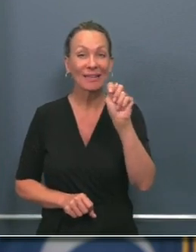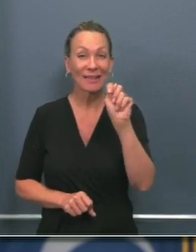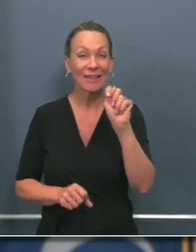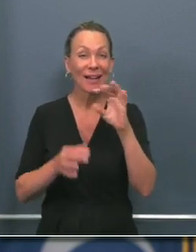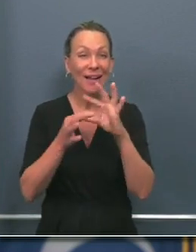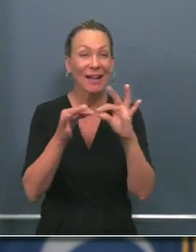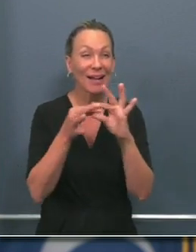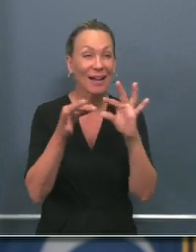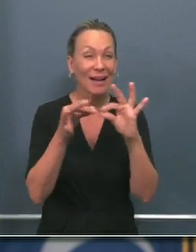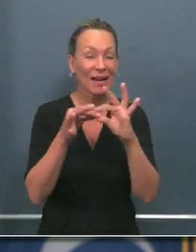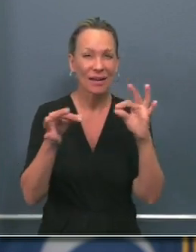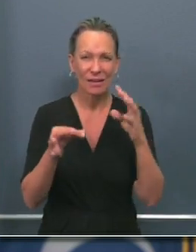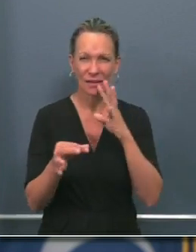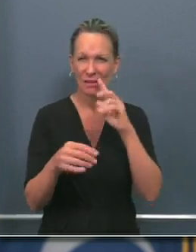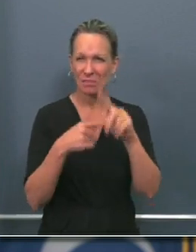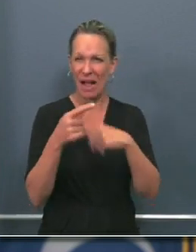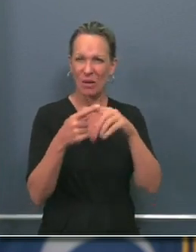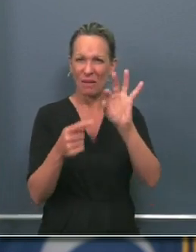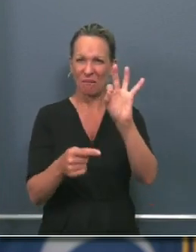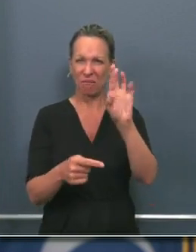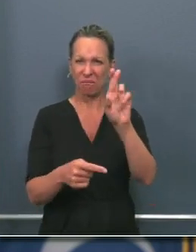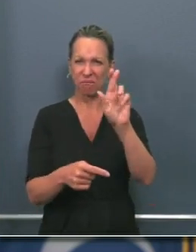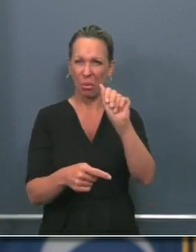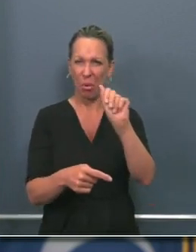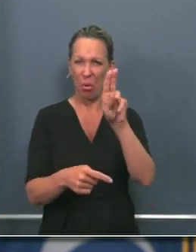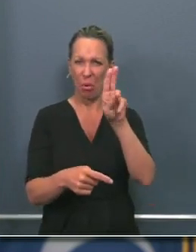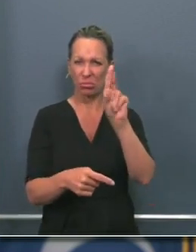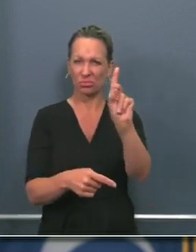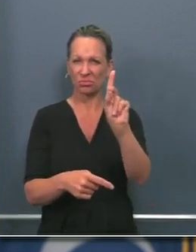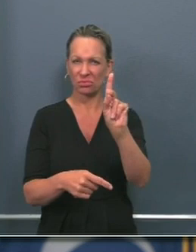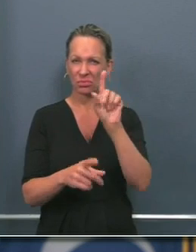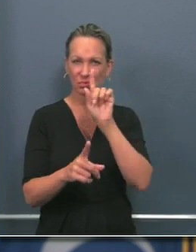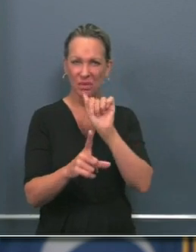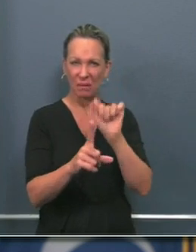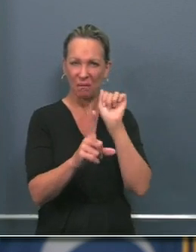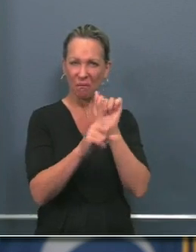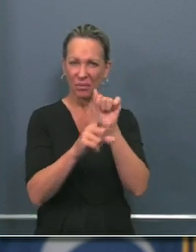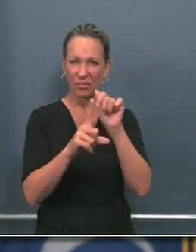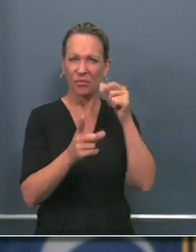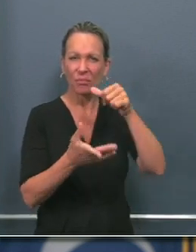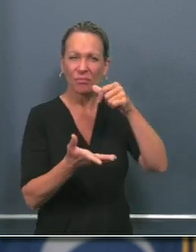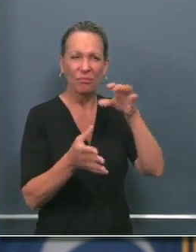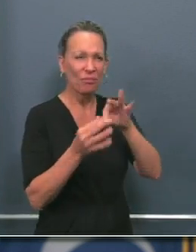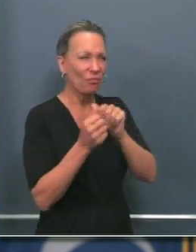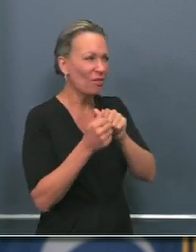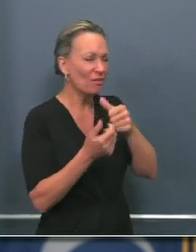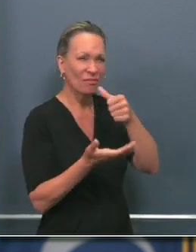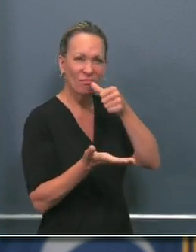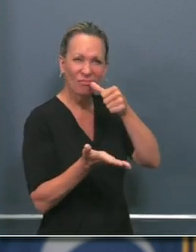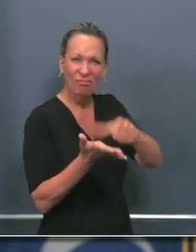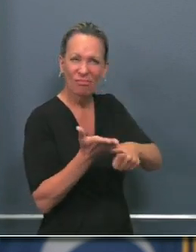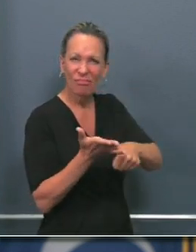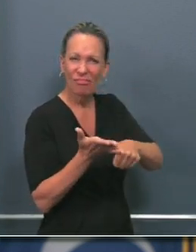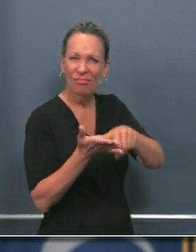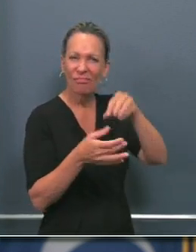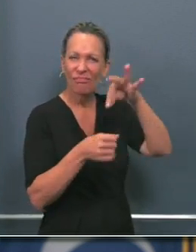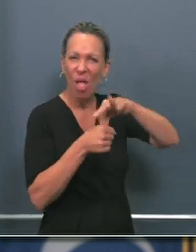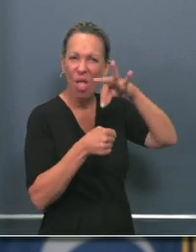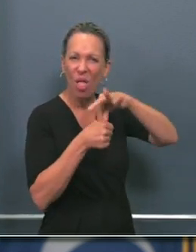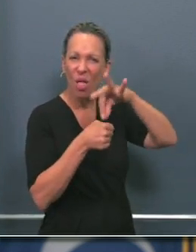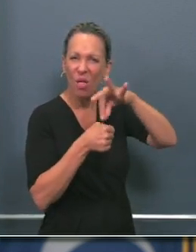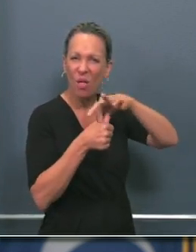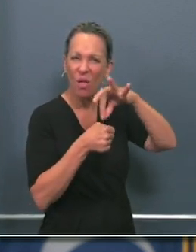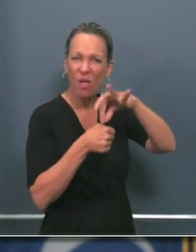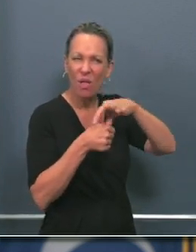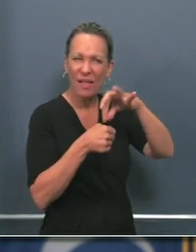Quite the contrary. There's been many, many studies, three reviewed studies, one from